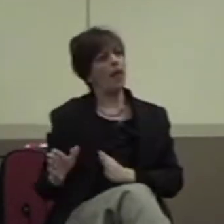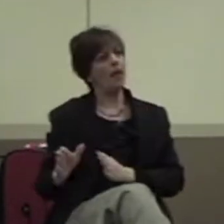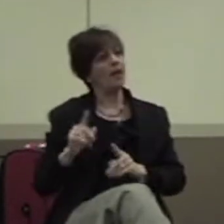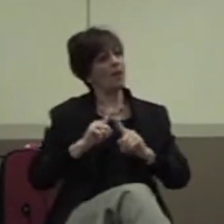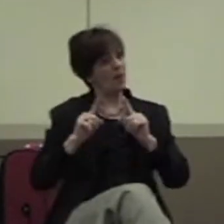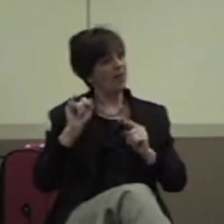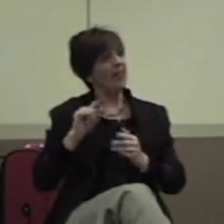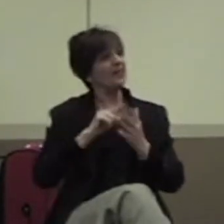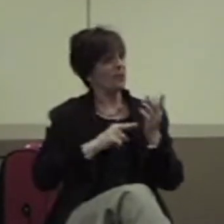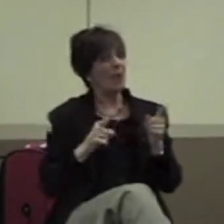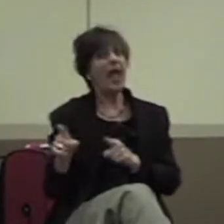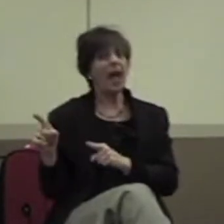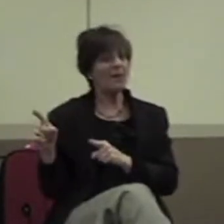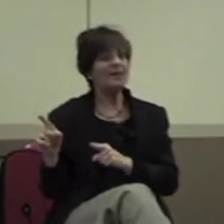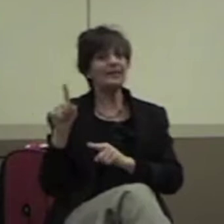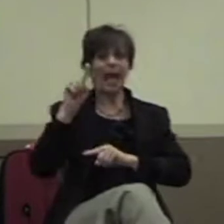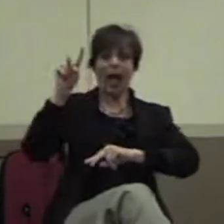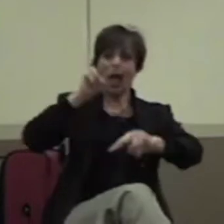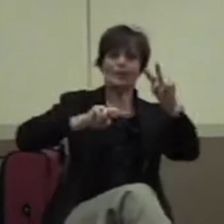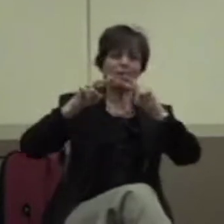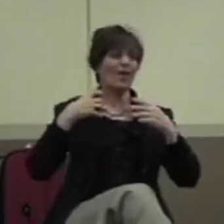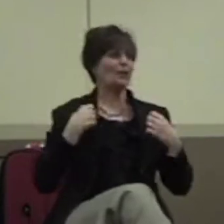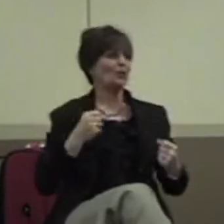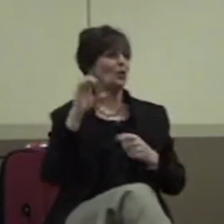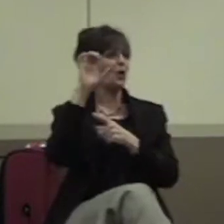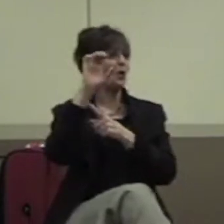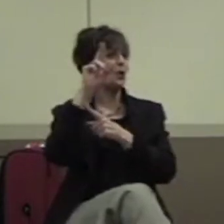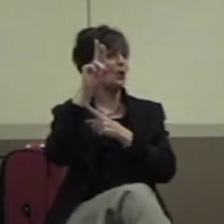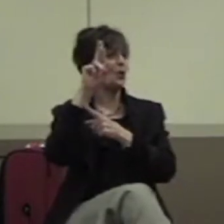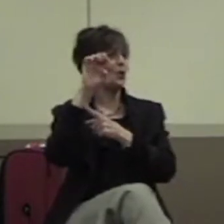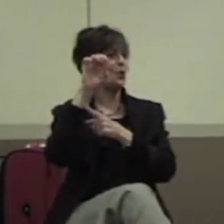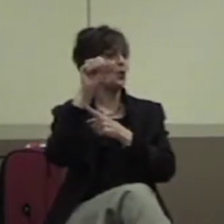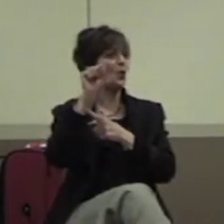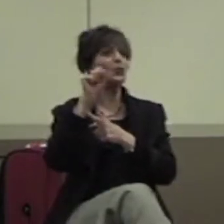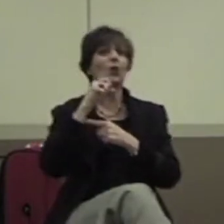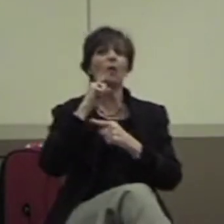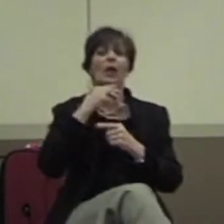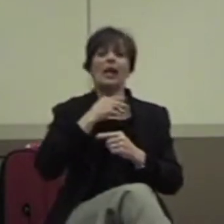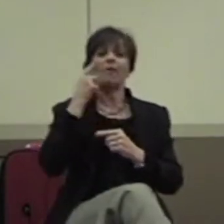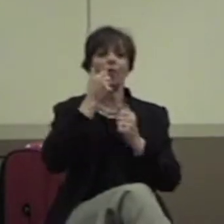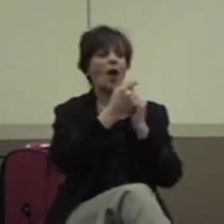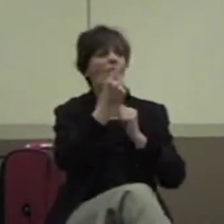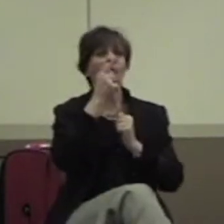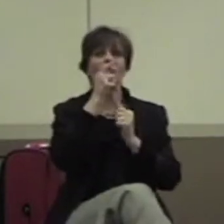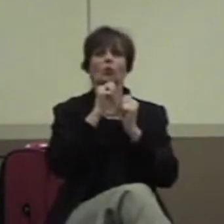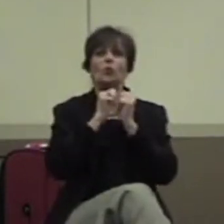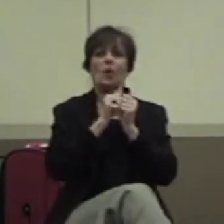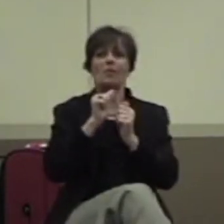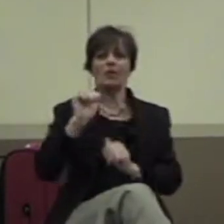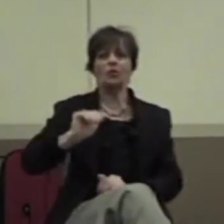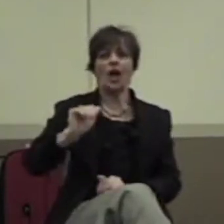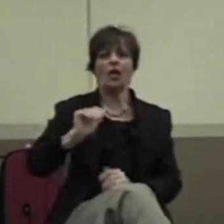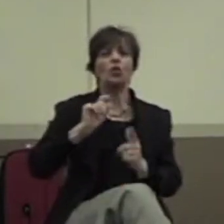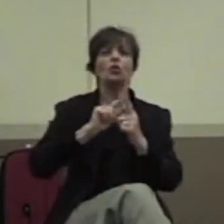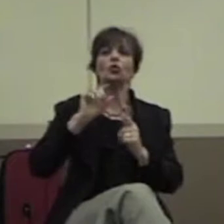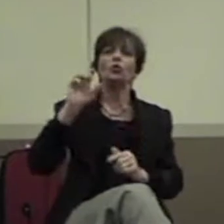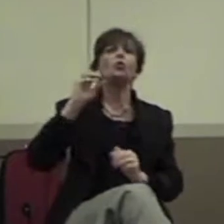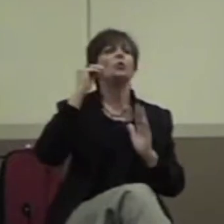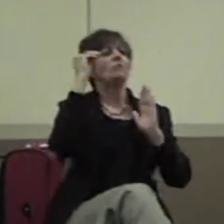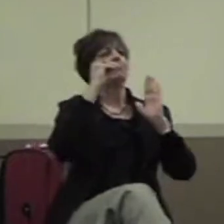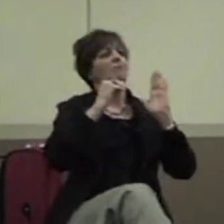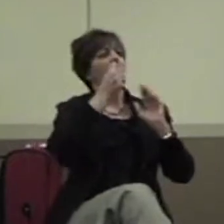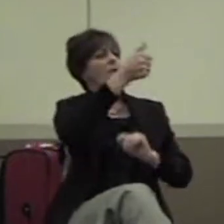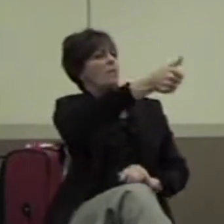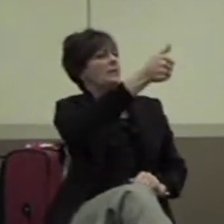plan, but that is what happens, observation cures. So I really like for everybody who's with the child to take their